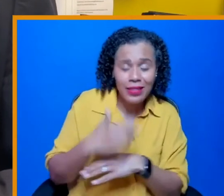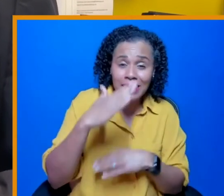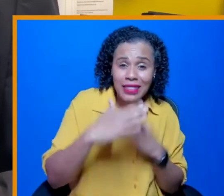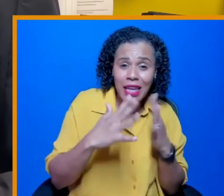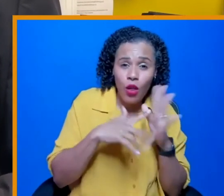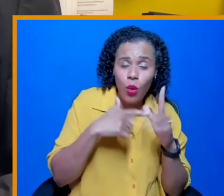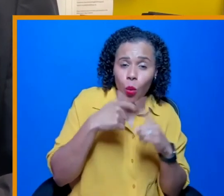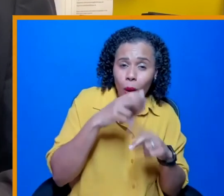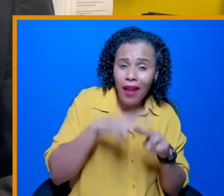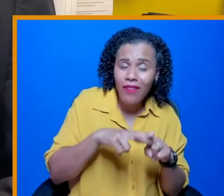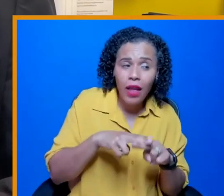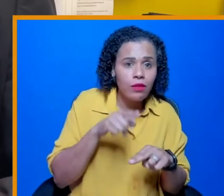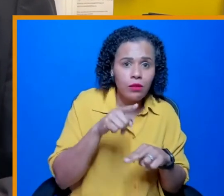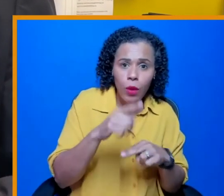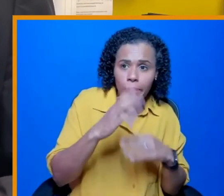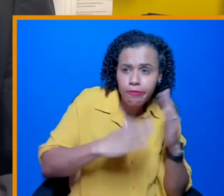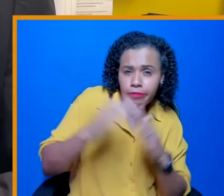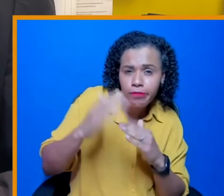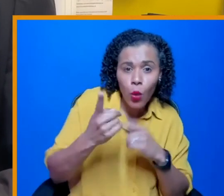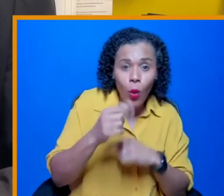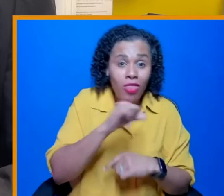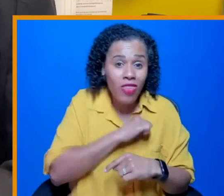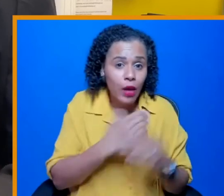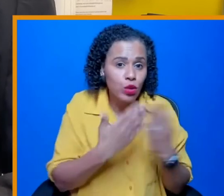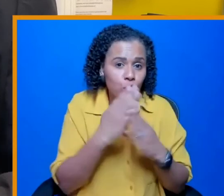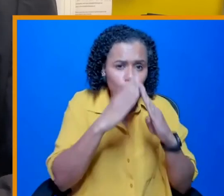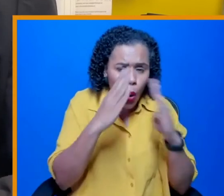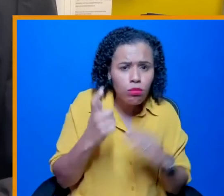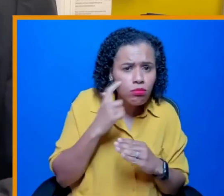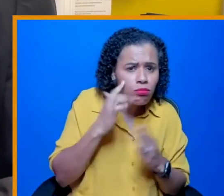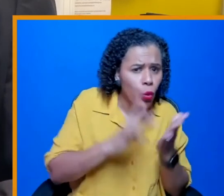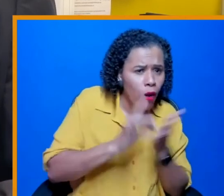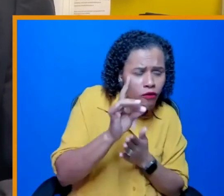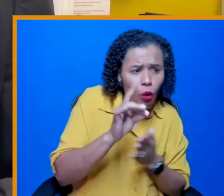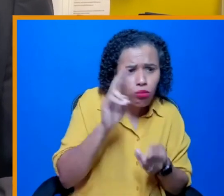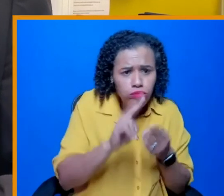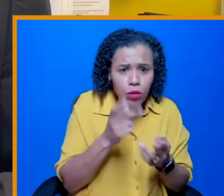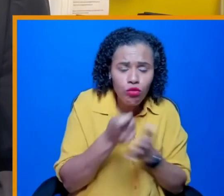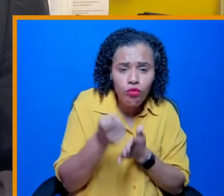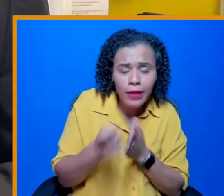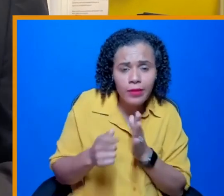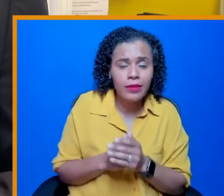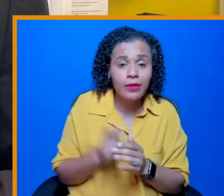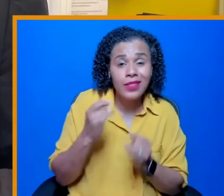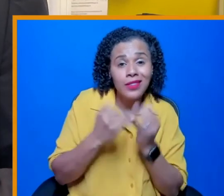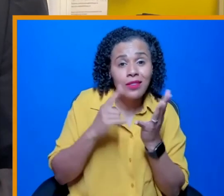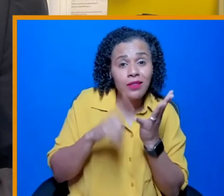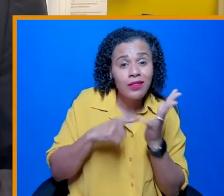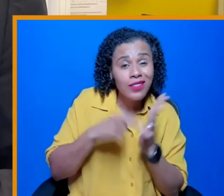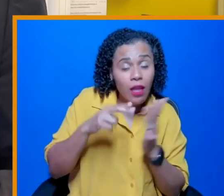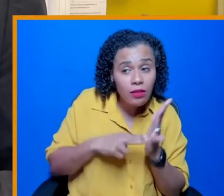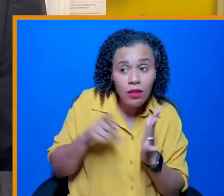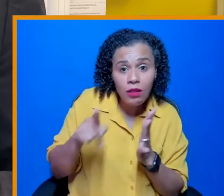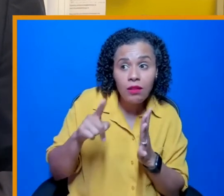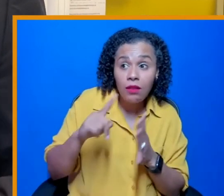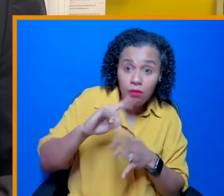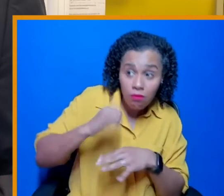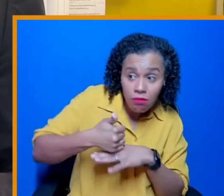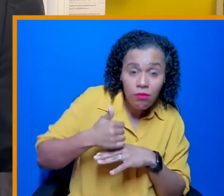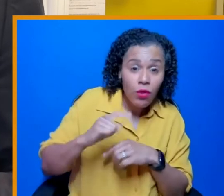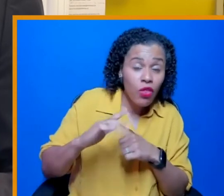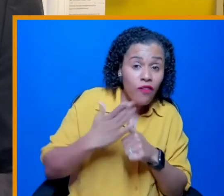1,000 new homes that are affordable to rent. In Sutton, the Liberal Democrats have built the country's first net zero primary